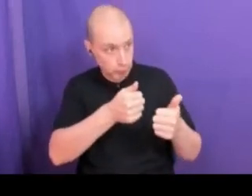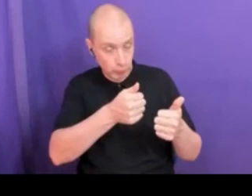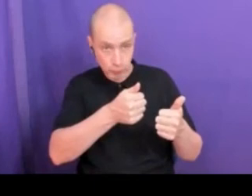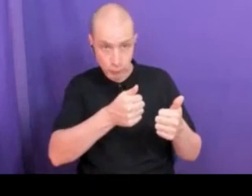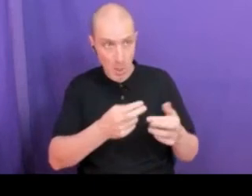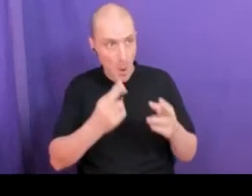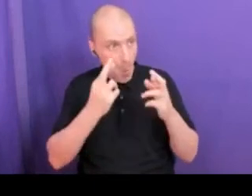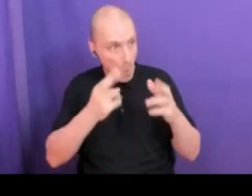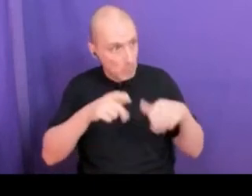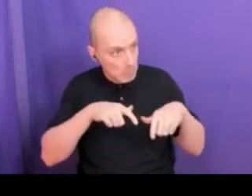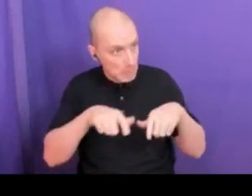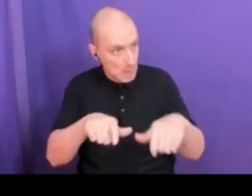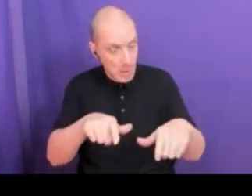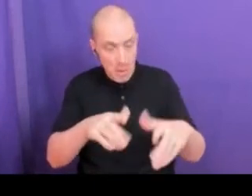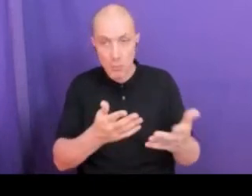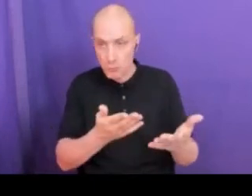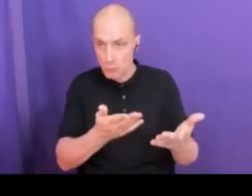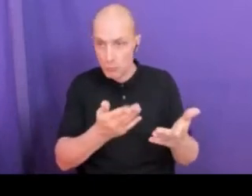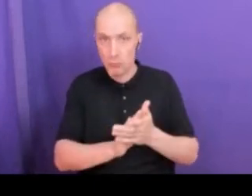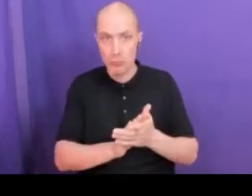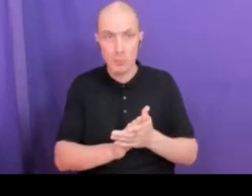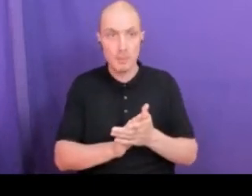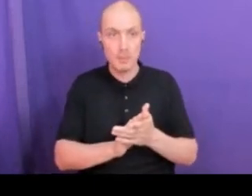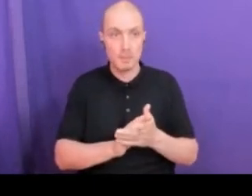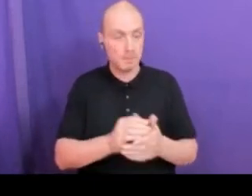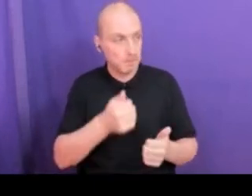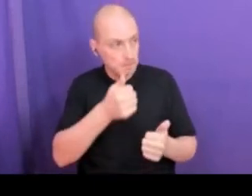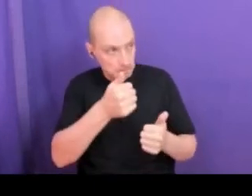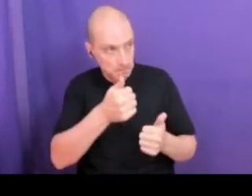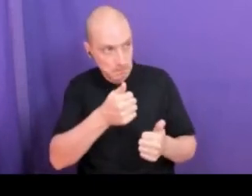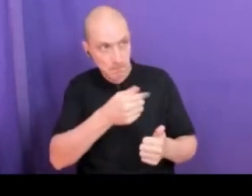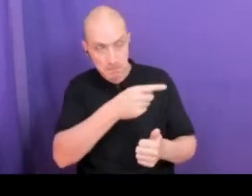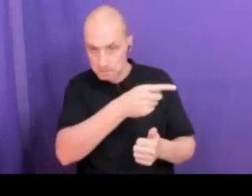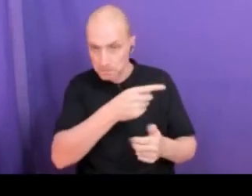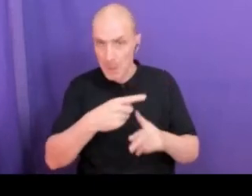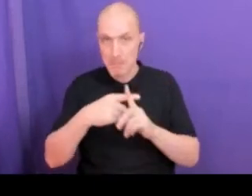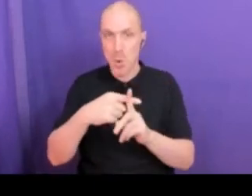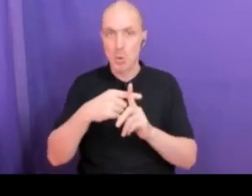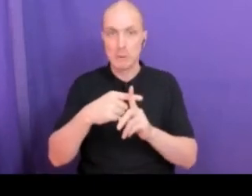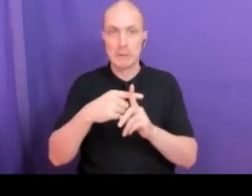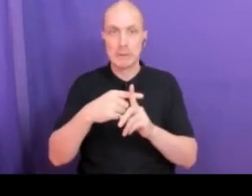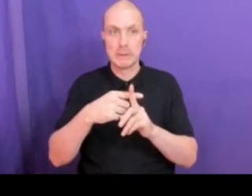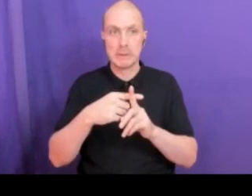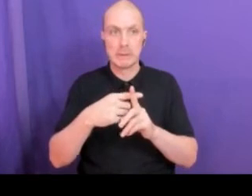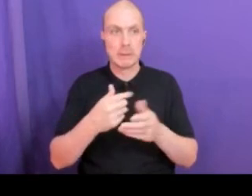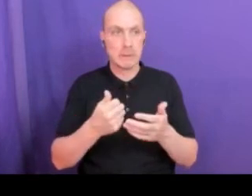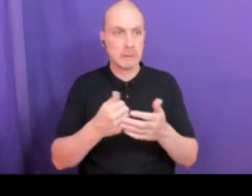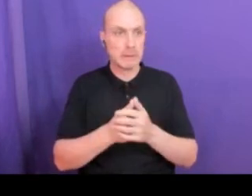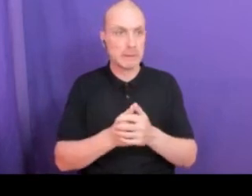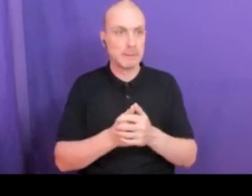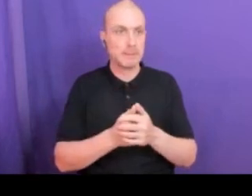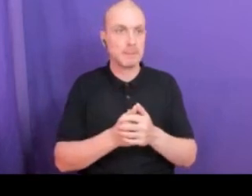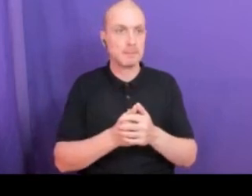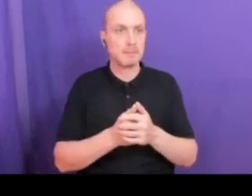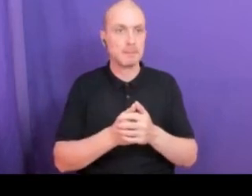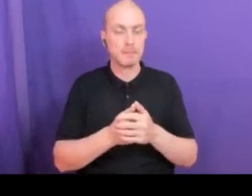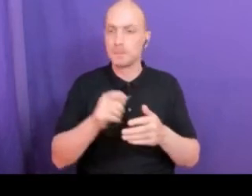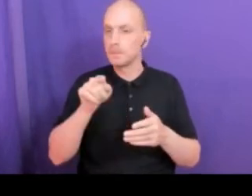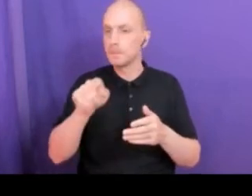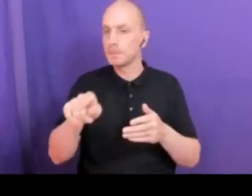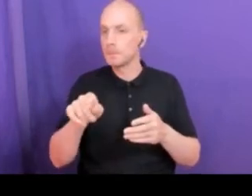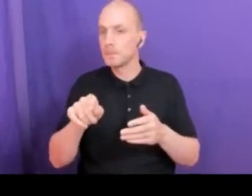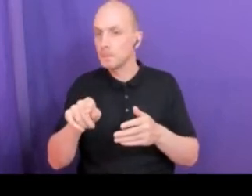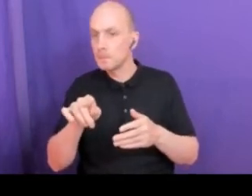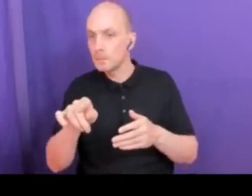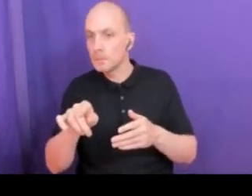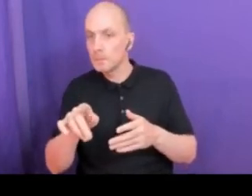that, great to hear positive reaction, and going to our questions here that are coming in. A couple of questions coming in from Yvonne and David, which I'll mush together